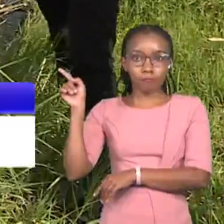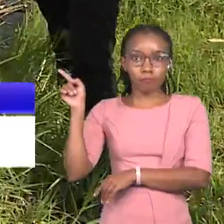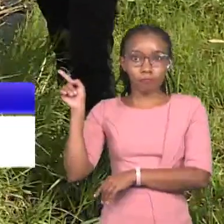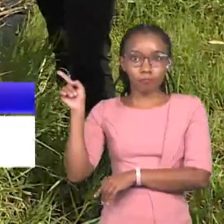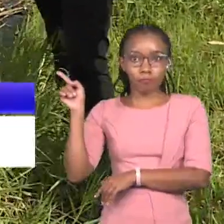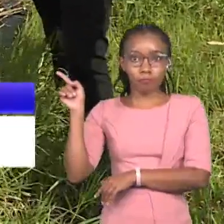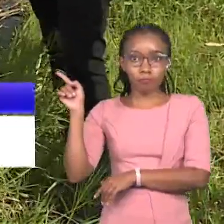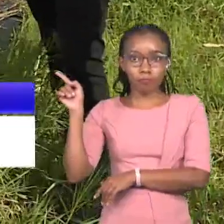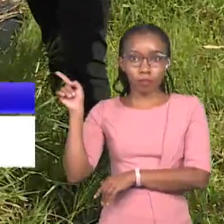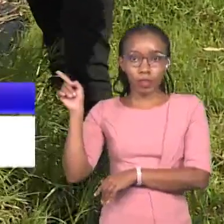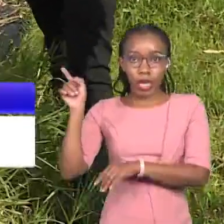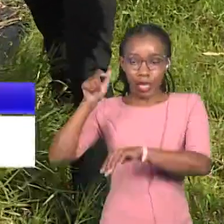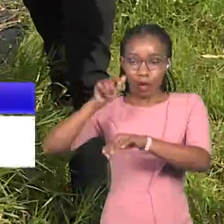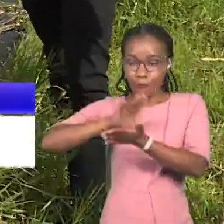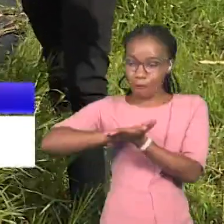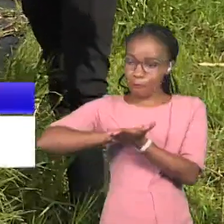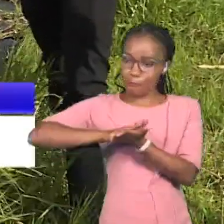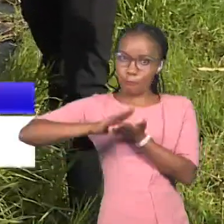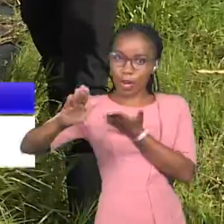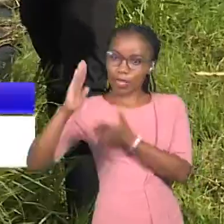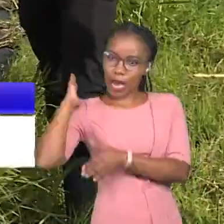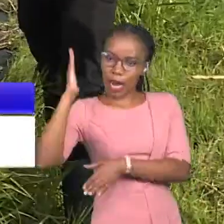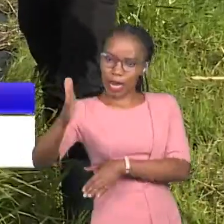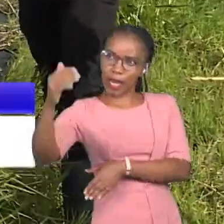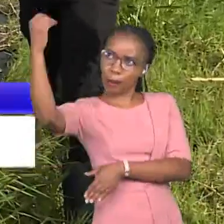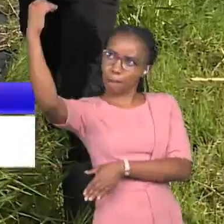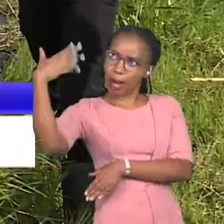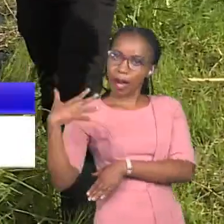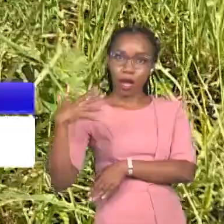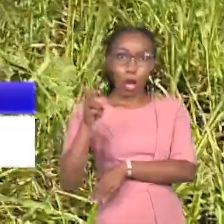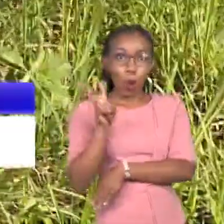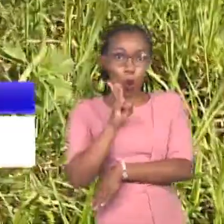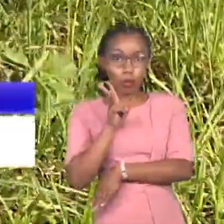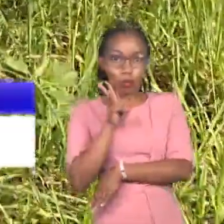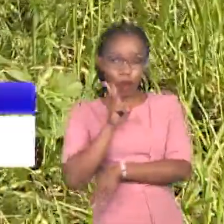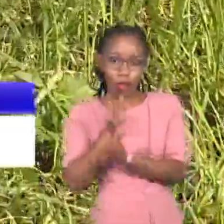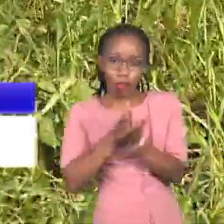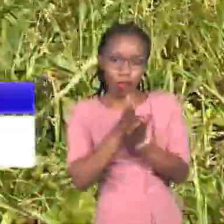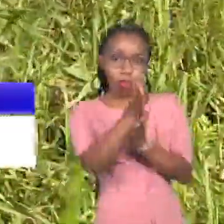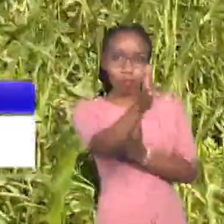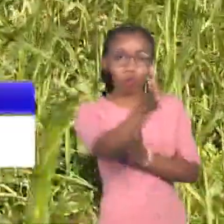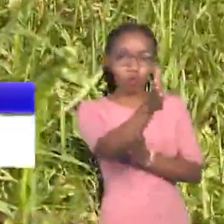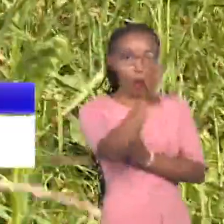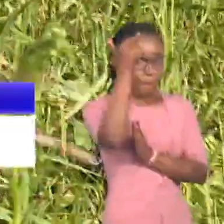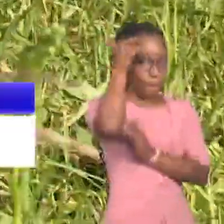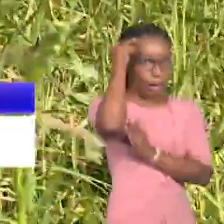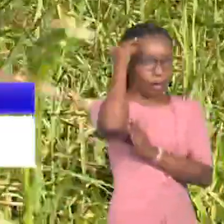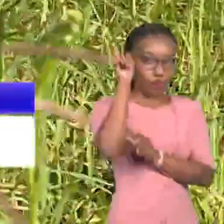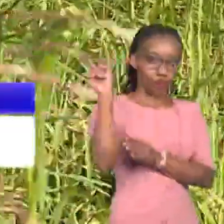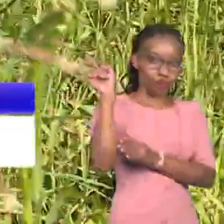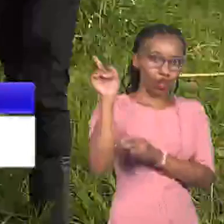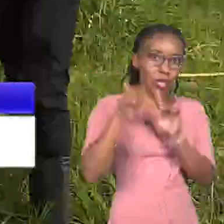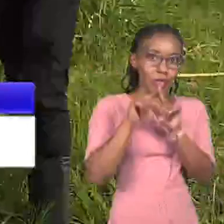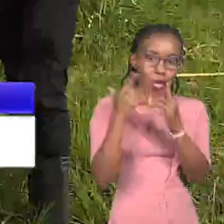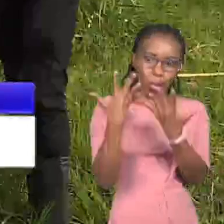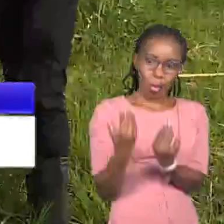on a flat platform facing direct sunlight. As the water goes through the panel, each of the panel, it absorbs a